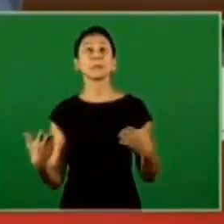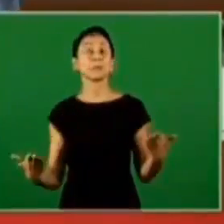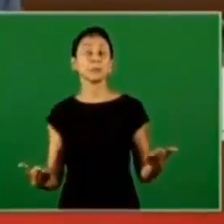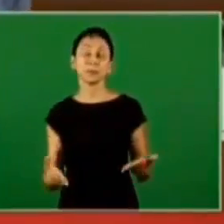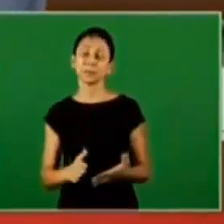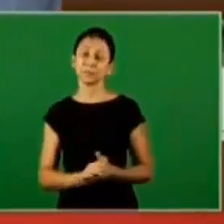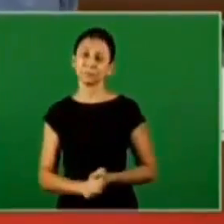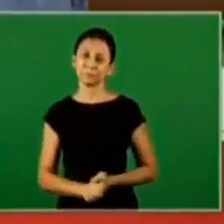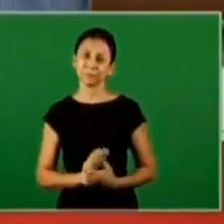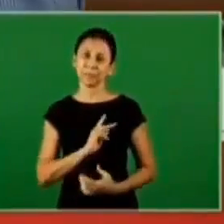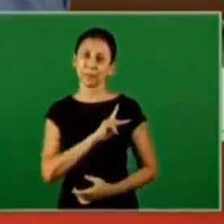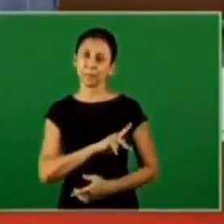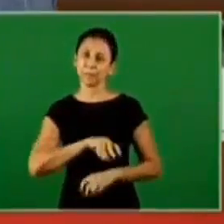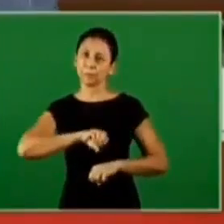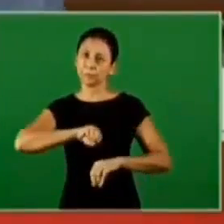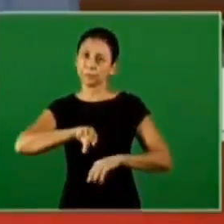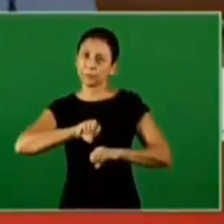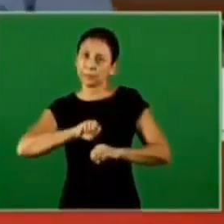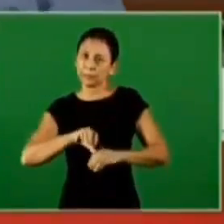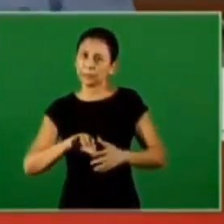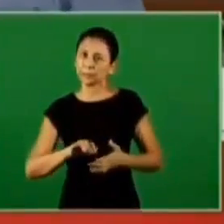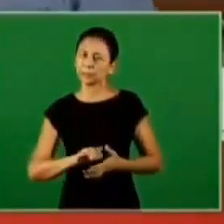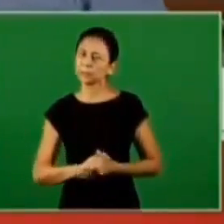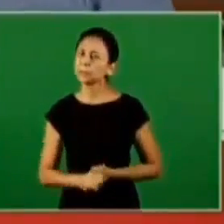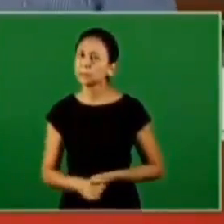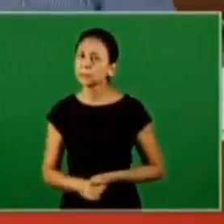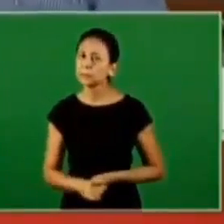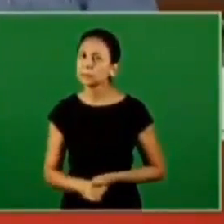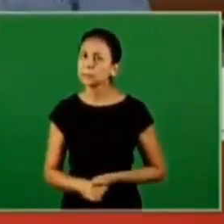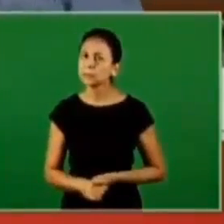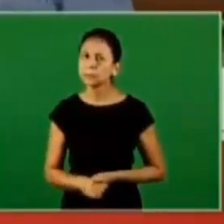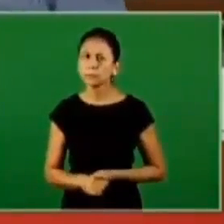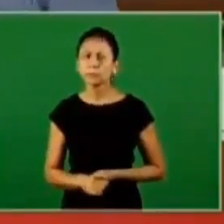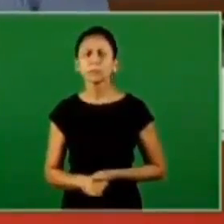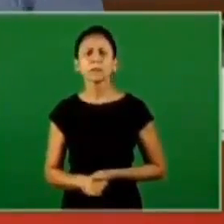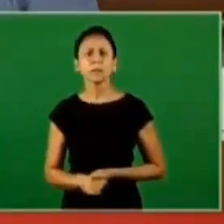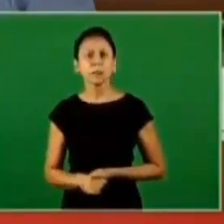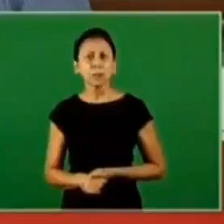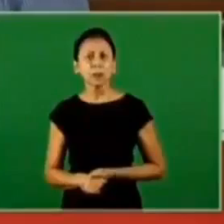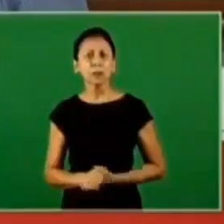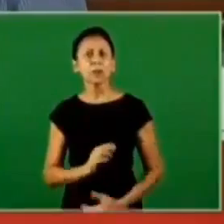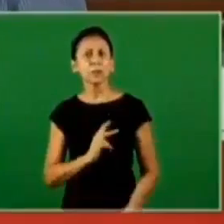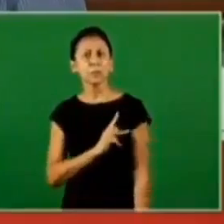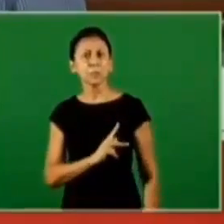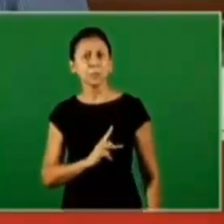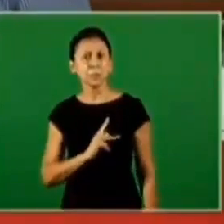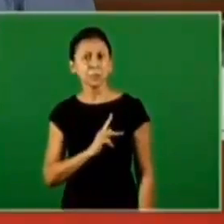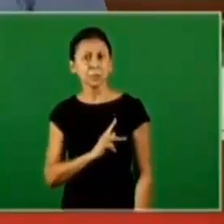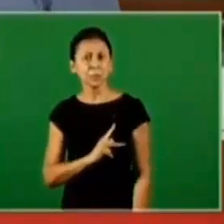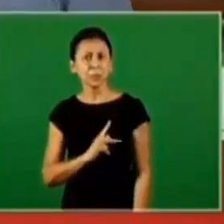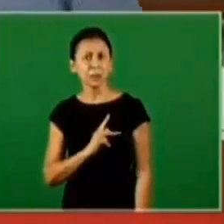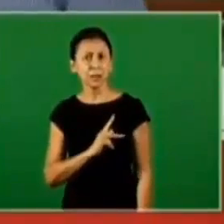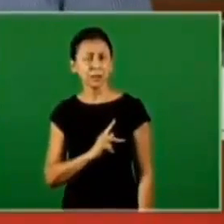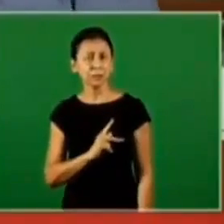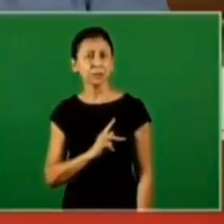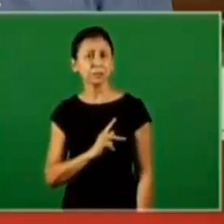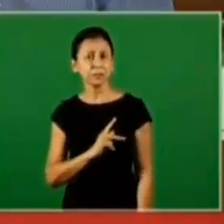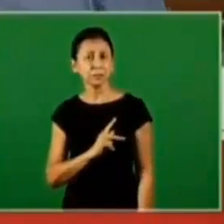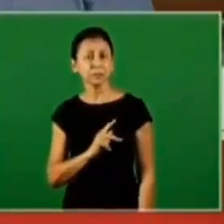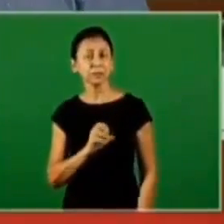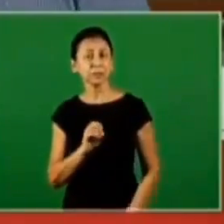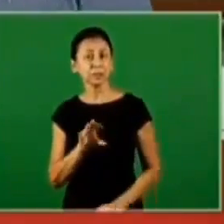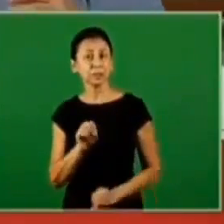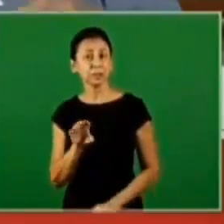forever. Paul doesn't say that. Paul said in the Philippians, I've been seeing Paul, I will see if I'm able